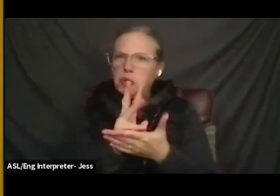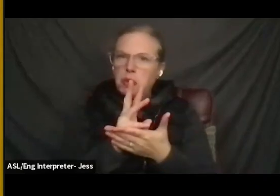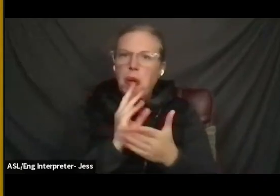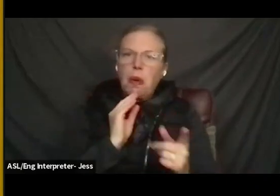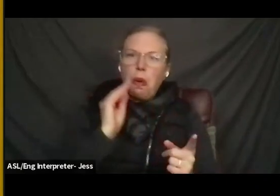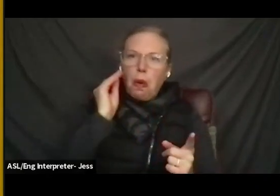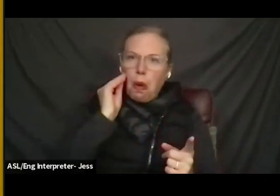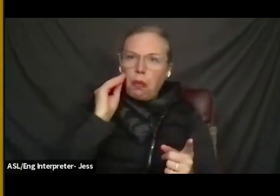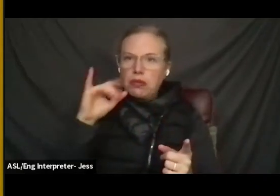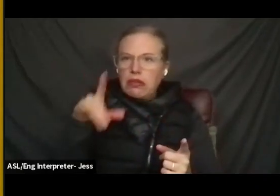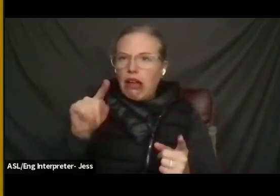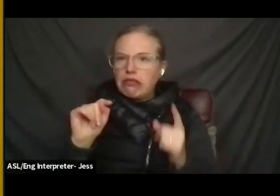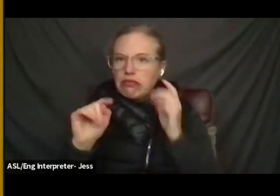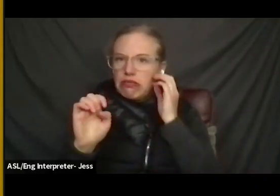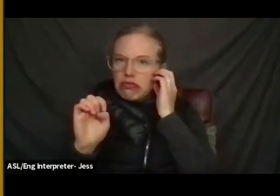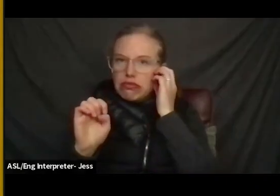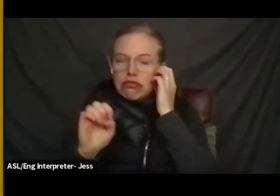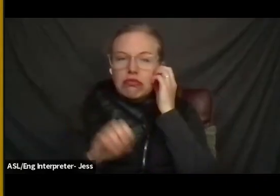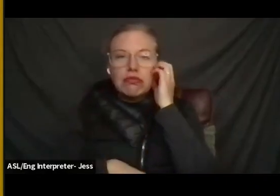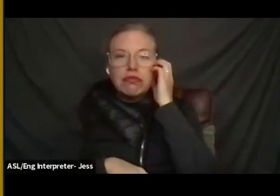site. Next slide.